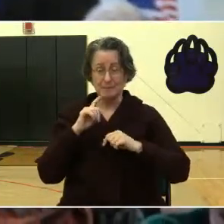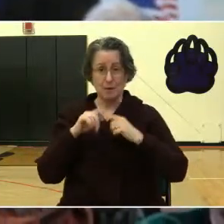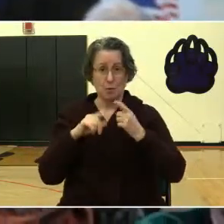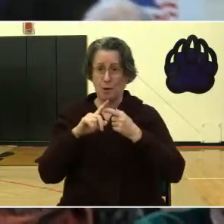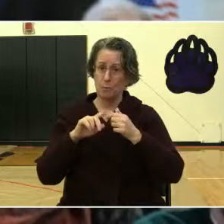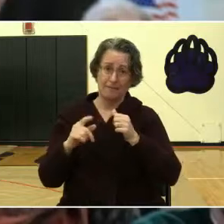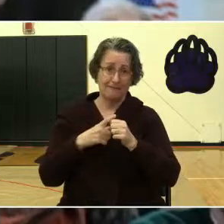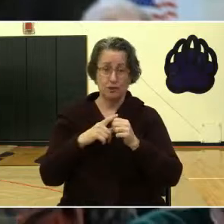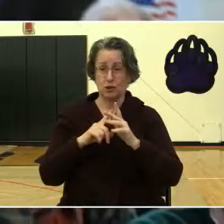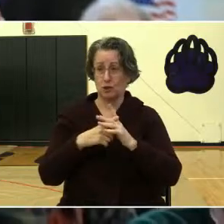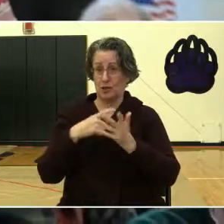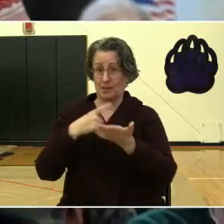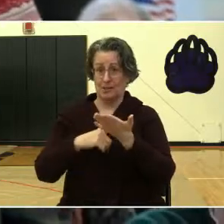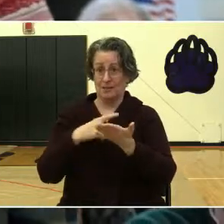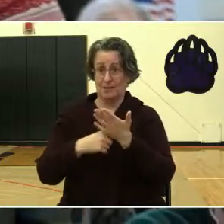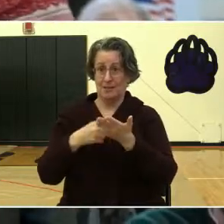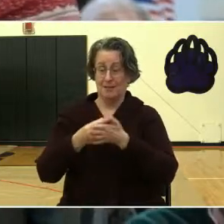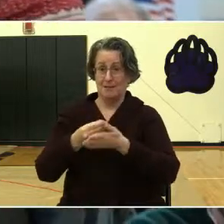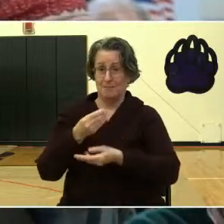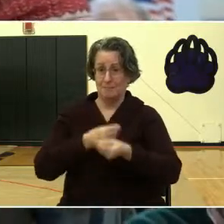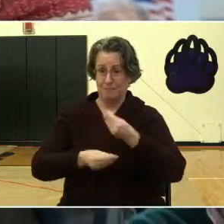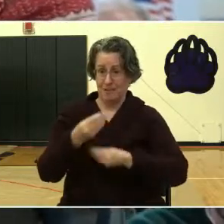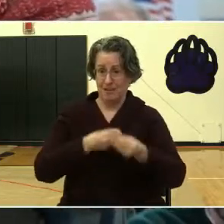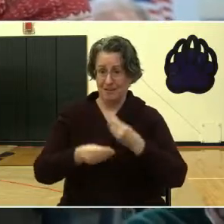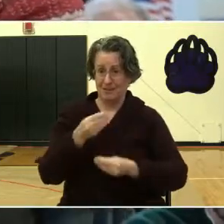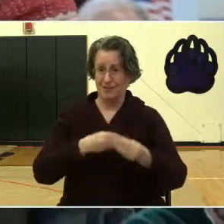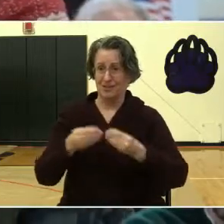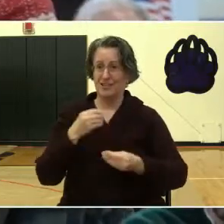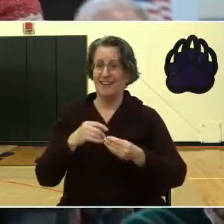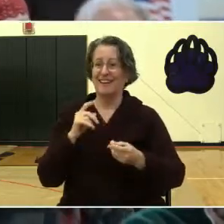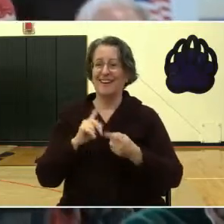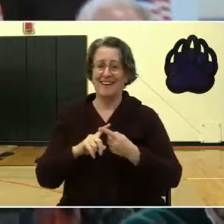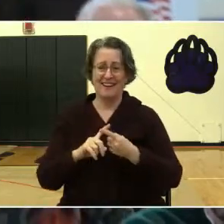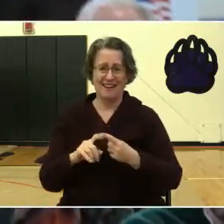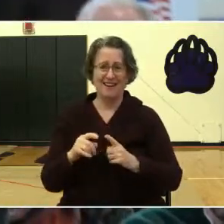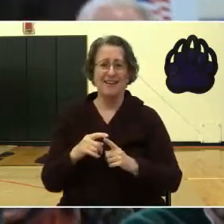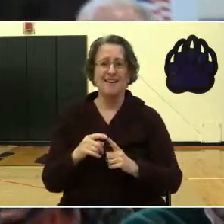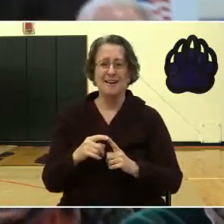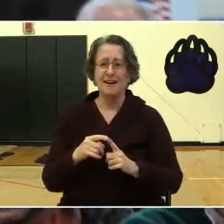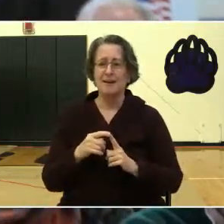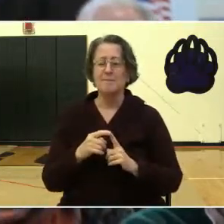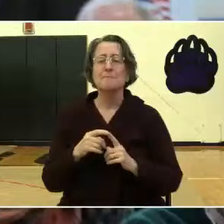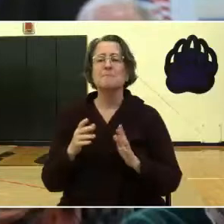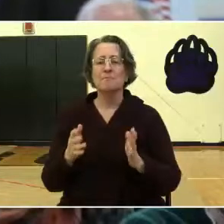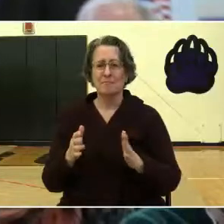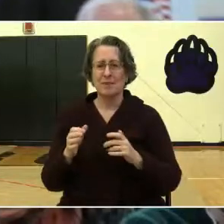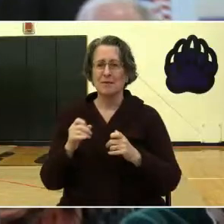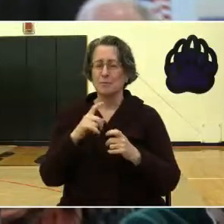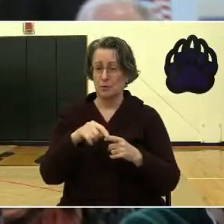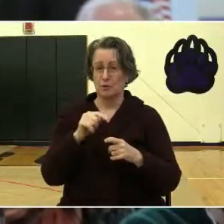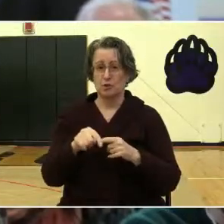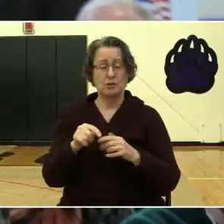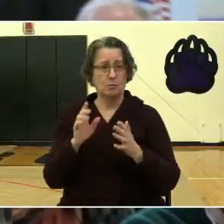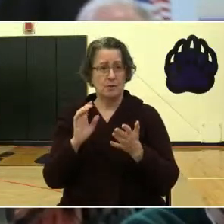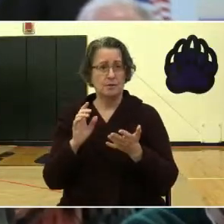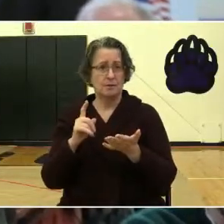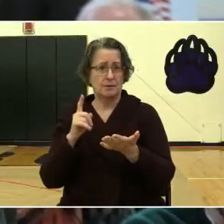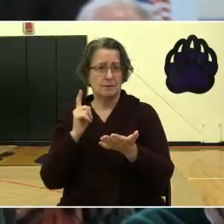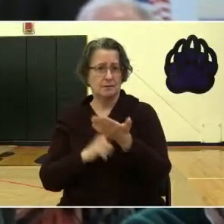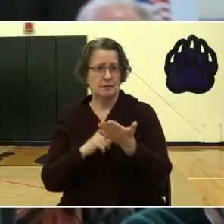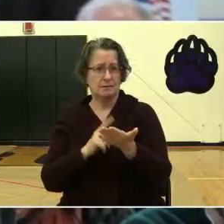article and M o Conor expressed that she was going to vote against it and and why anyone with her